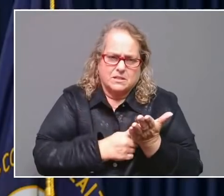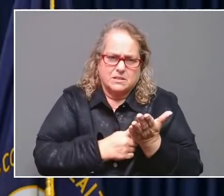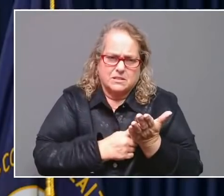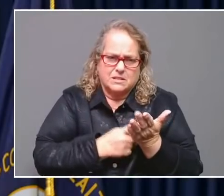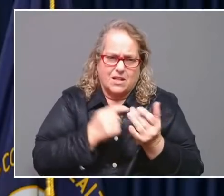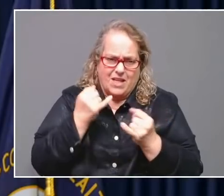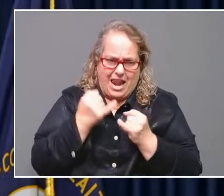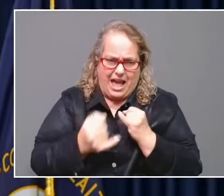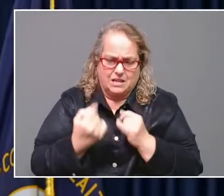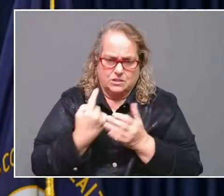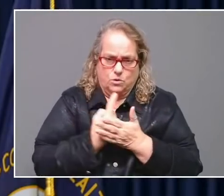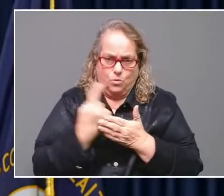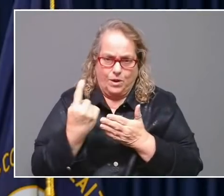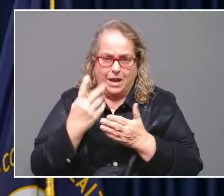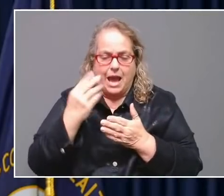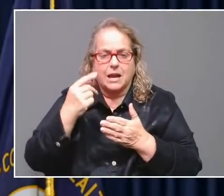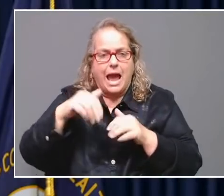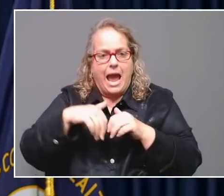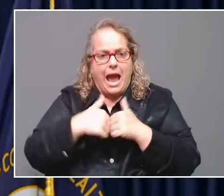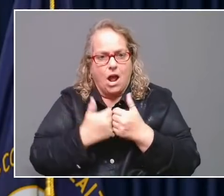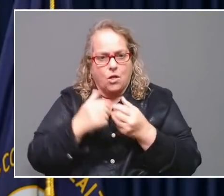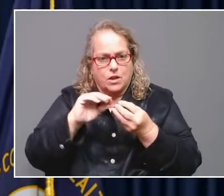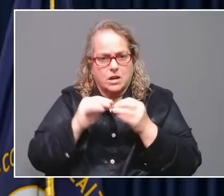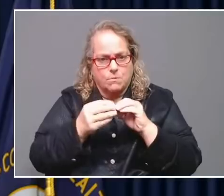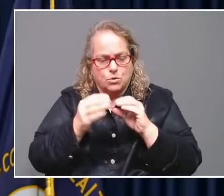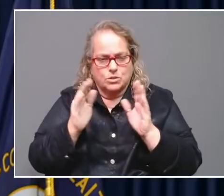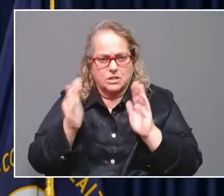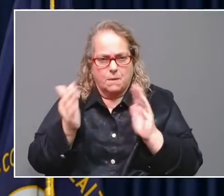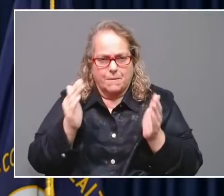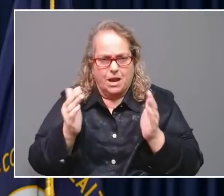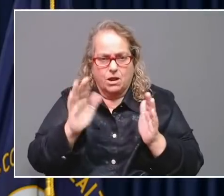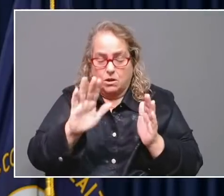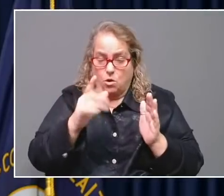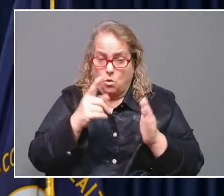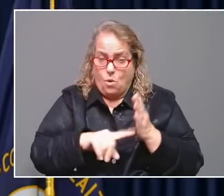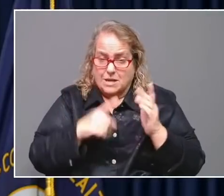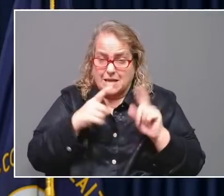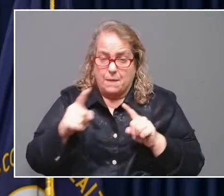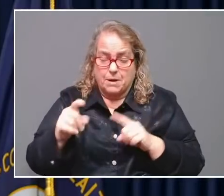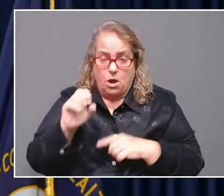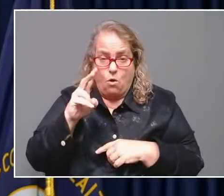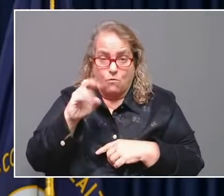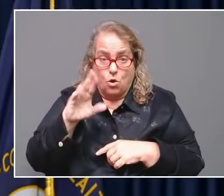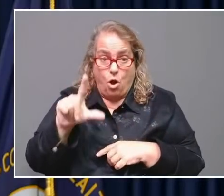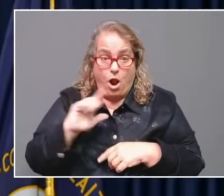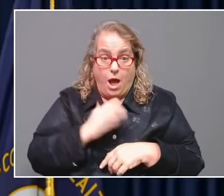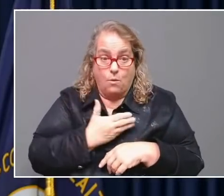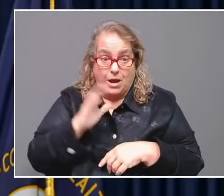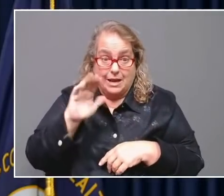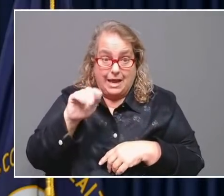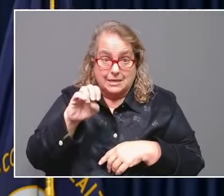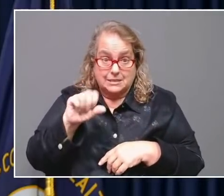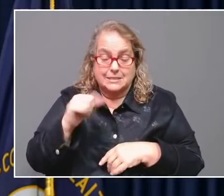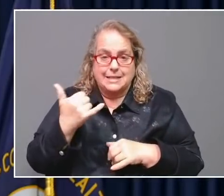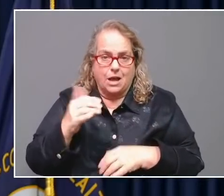and how the numbers compare. Here's what's happening overall. Our cases are going up. Now, last week was Thanksgiving week